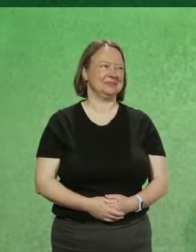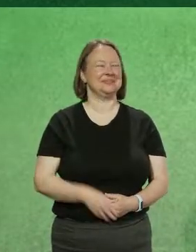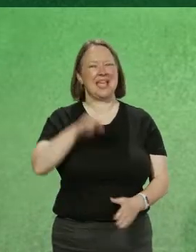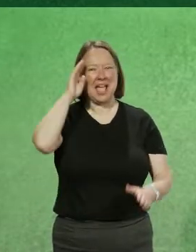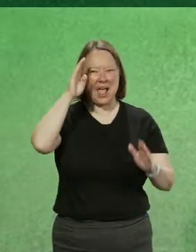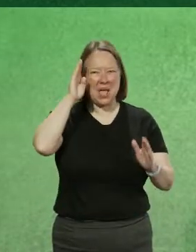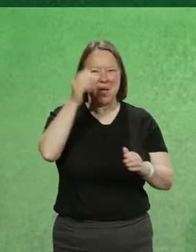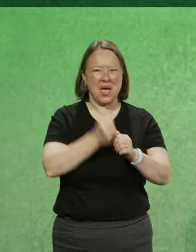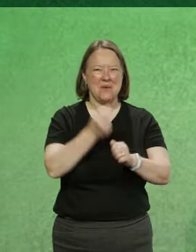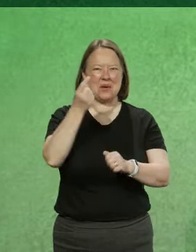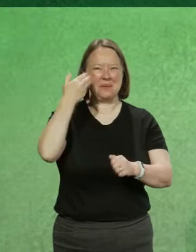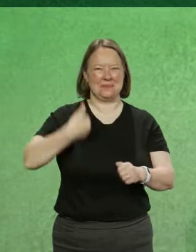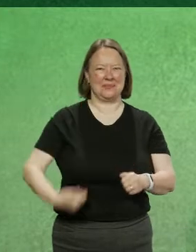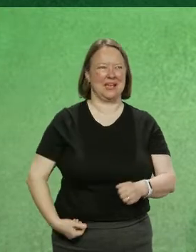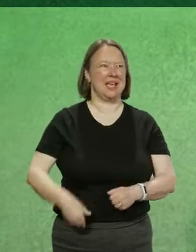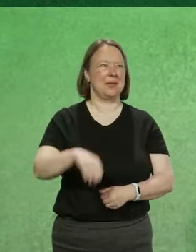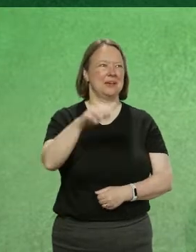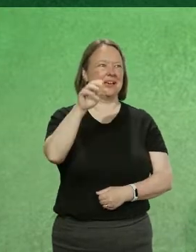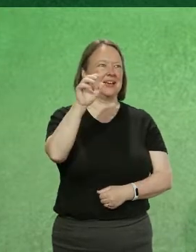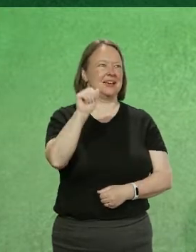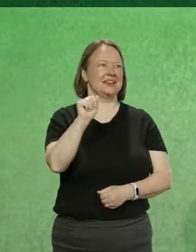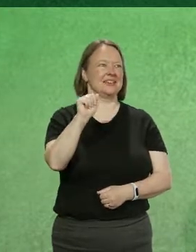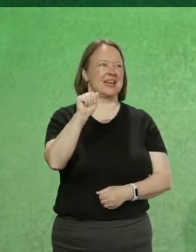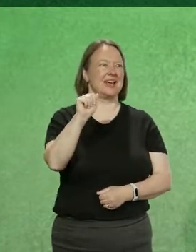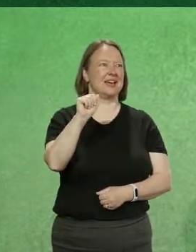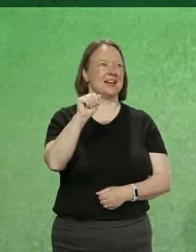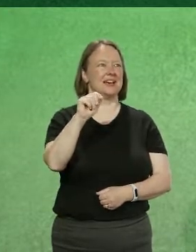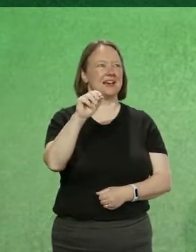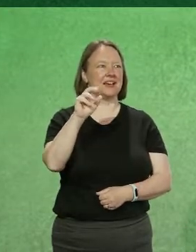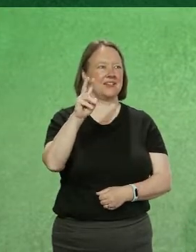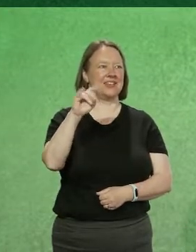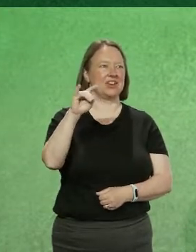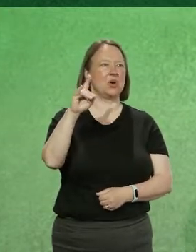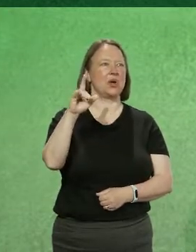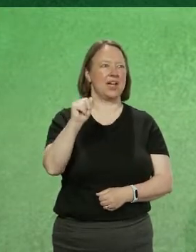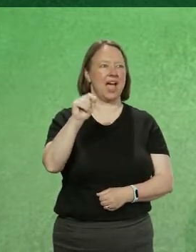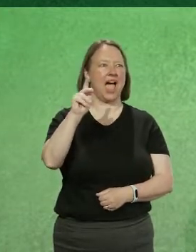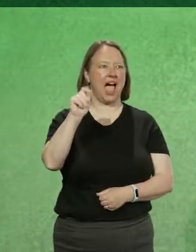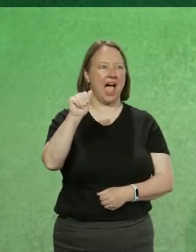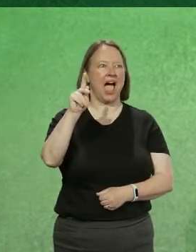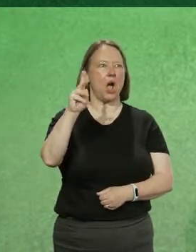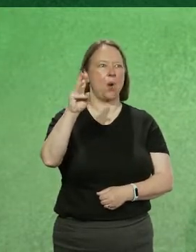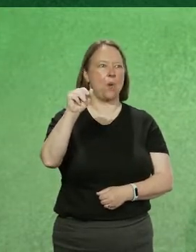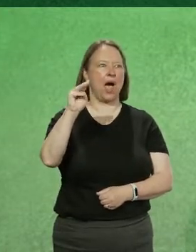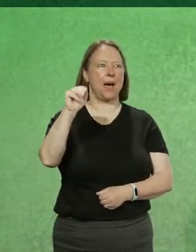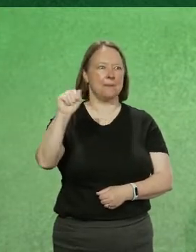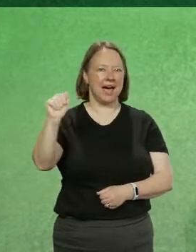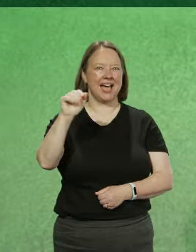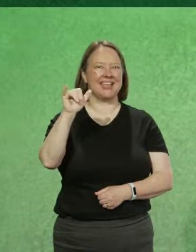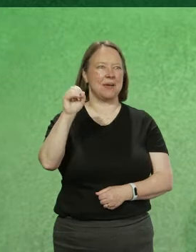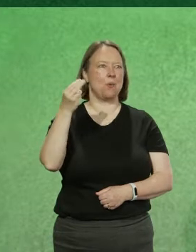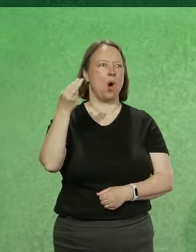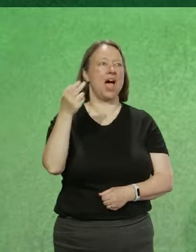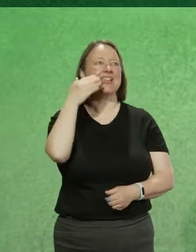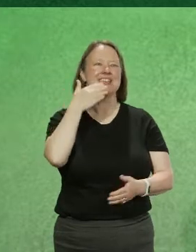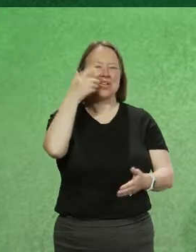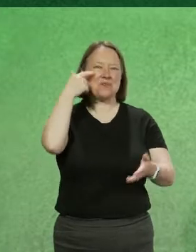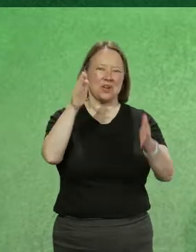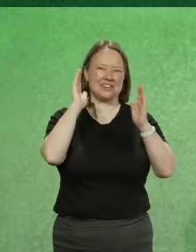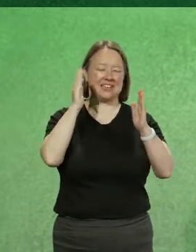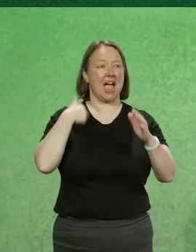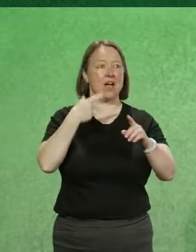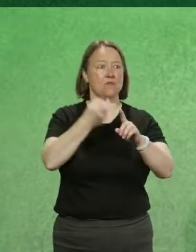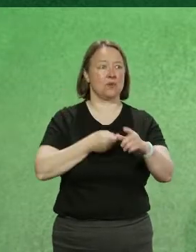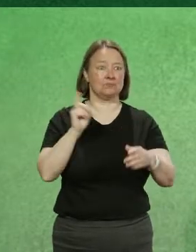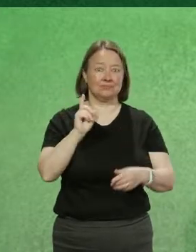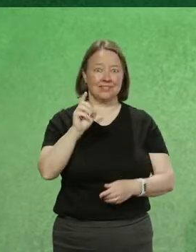Hello, everyone. My name is Kwame Yeboah Victoria. I'm so glad to be here, and thank you all for your attention. I am from the